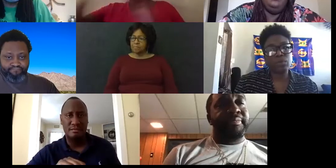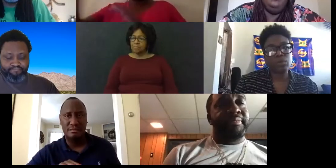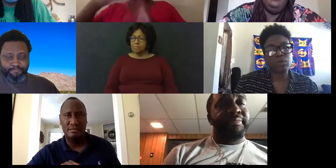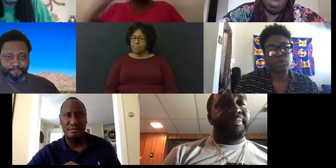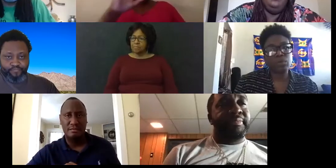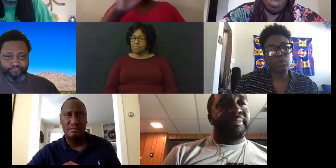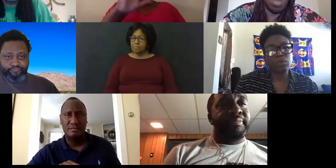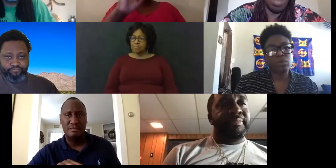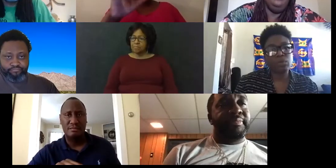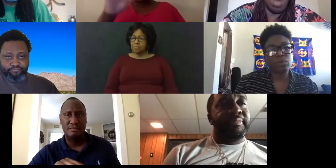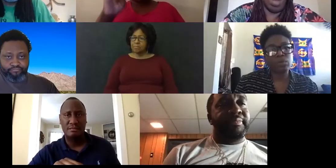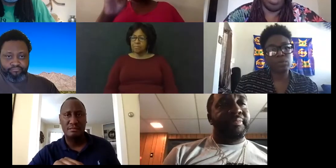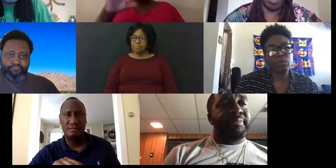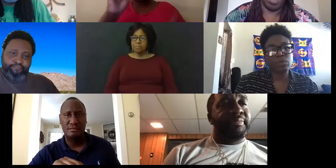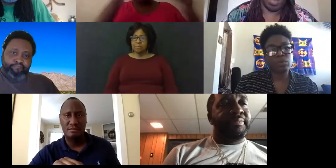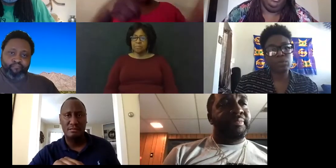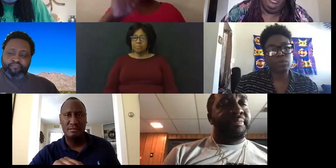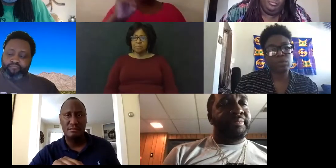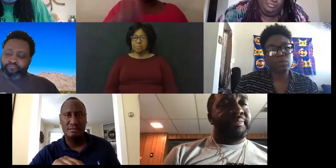in it? Go ahead, Kevin.